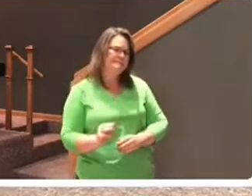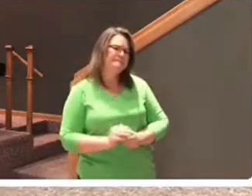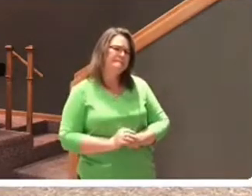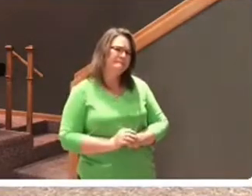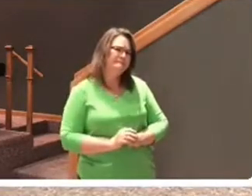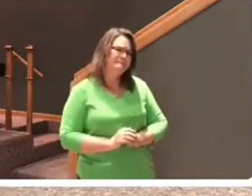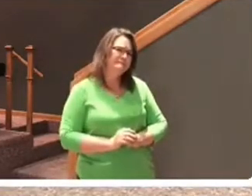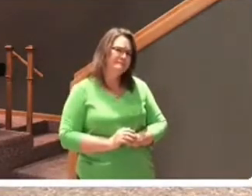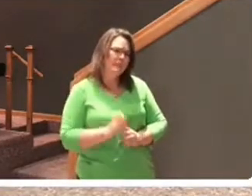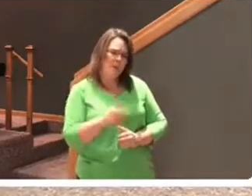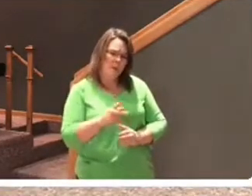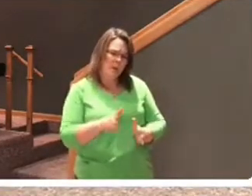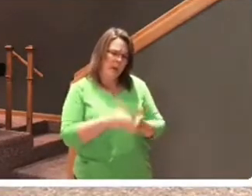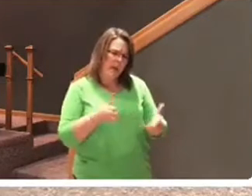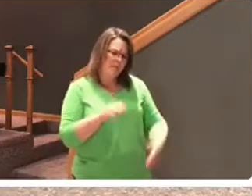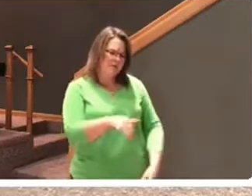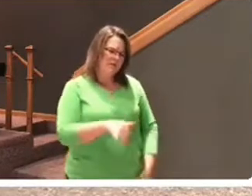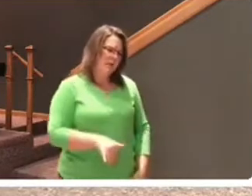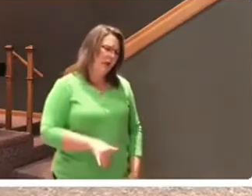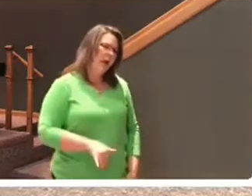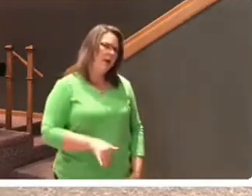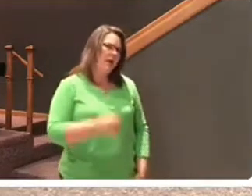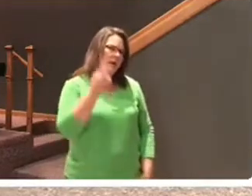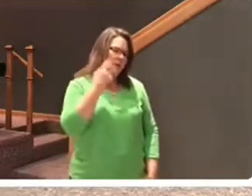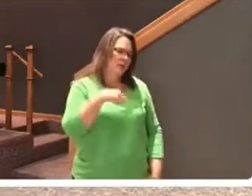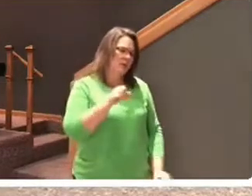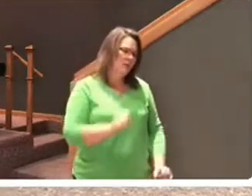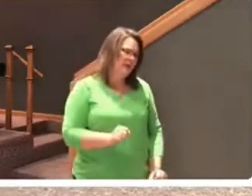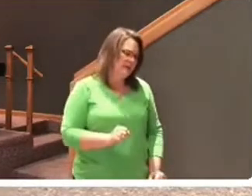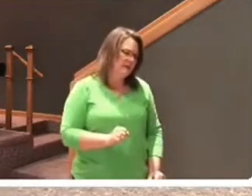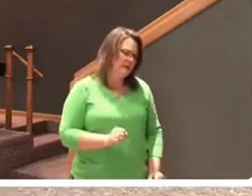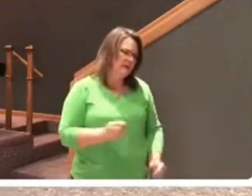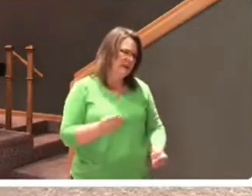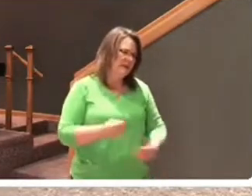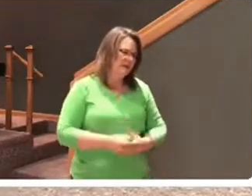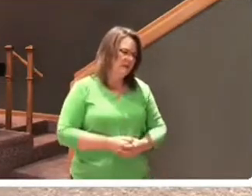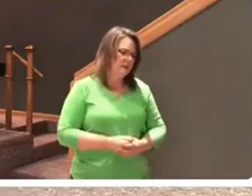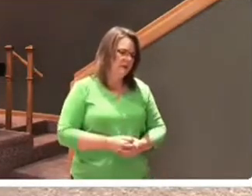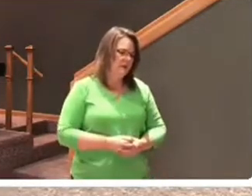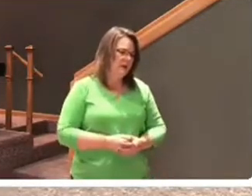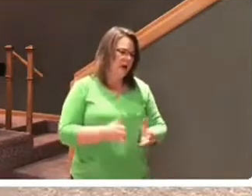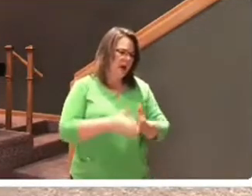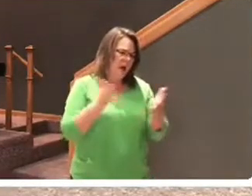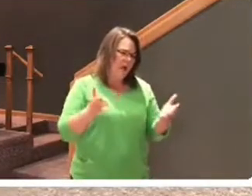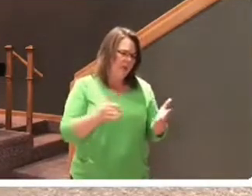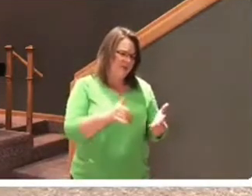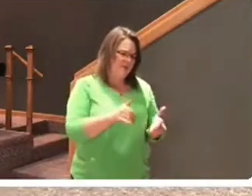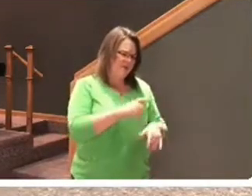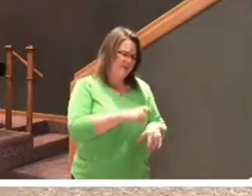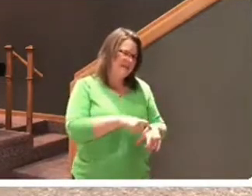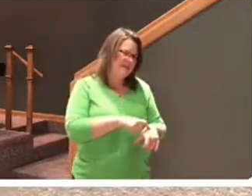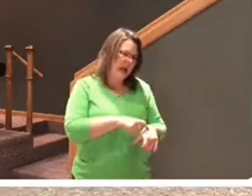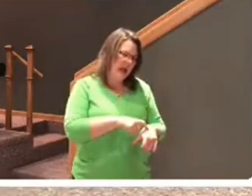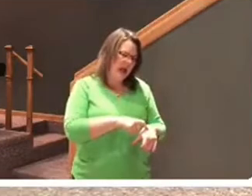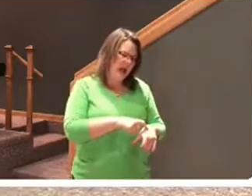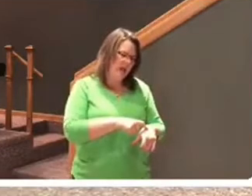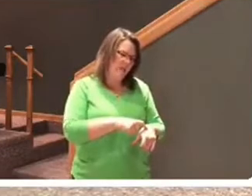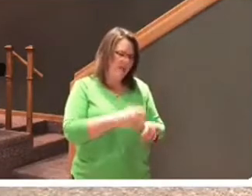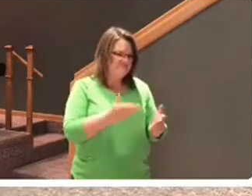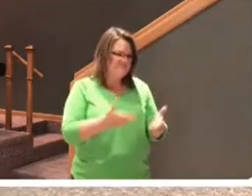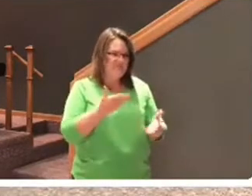okay, how much of that do you think we can give? How much of this time pile?